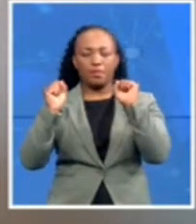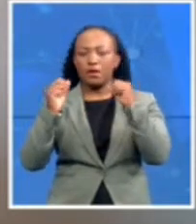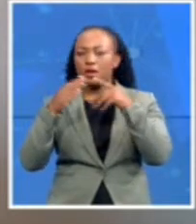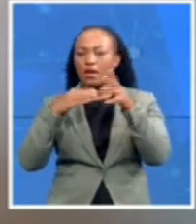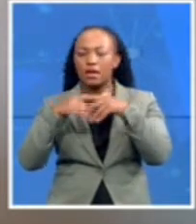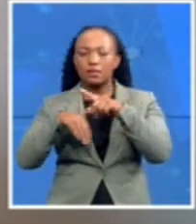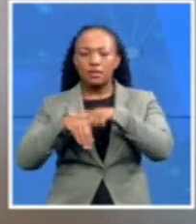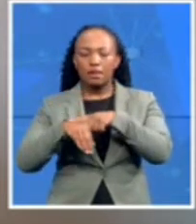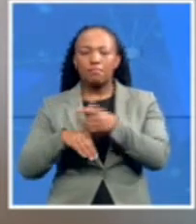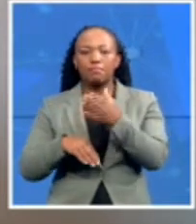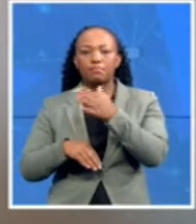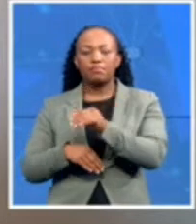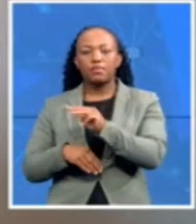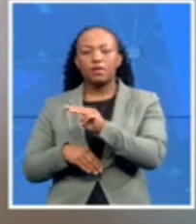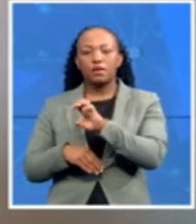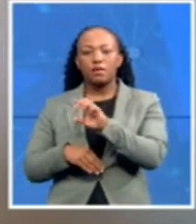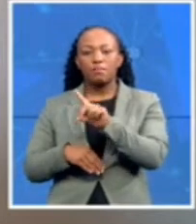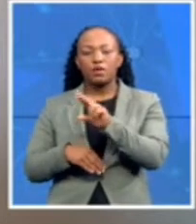have